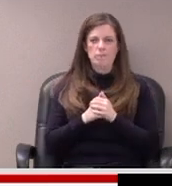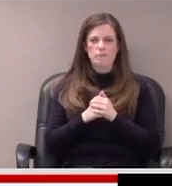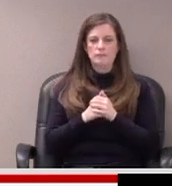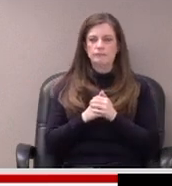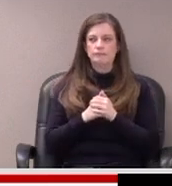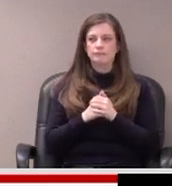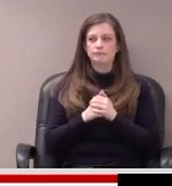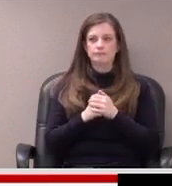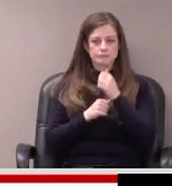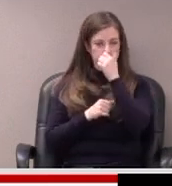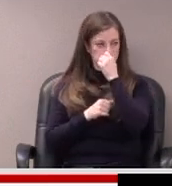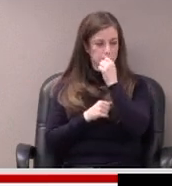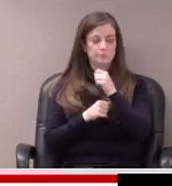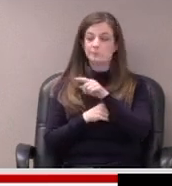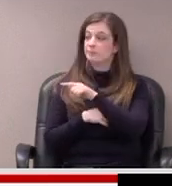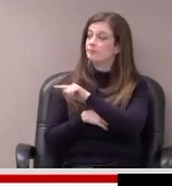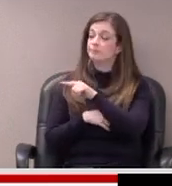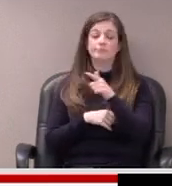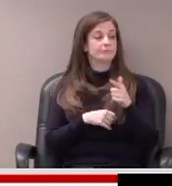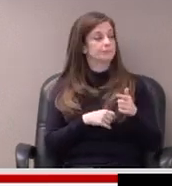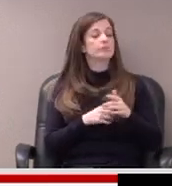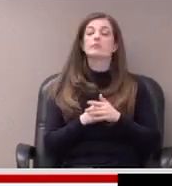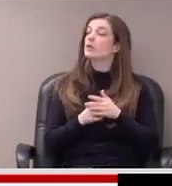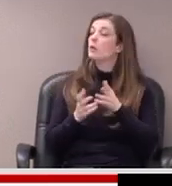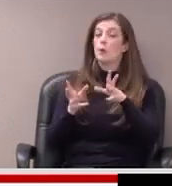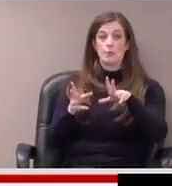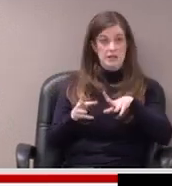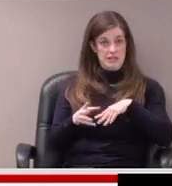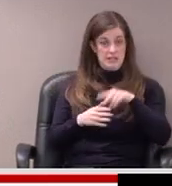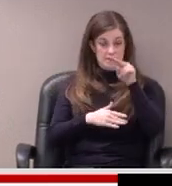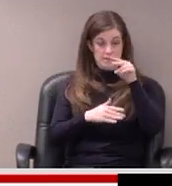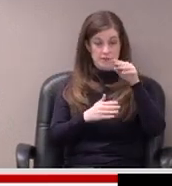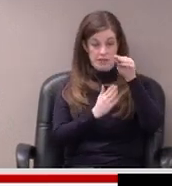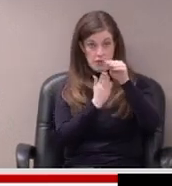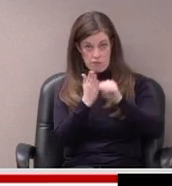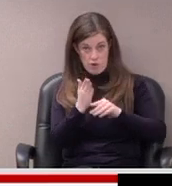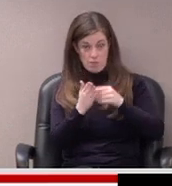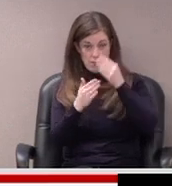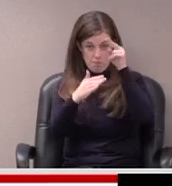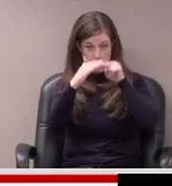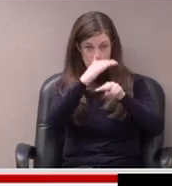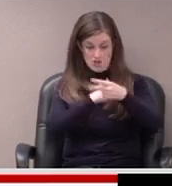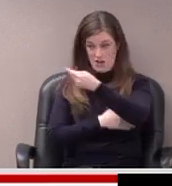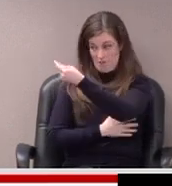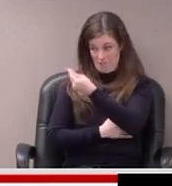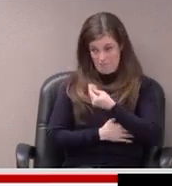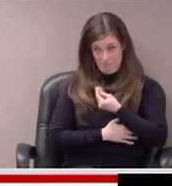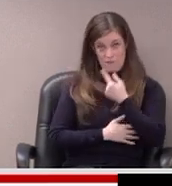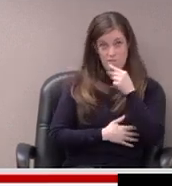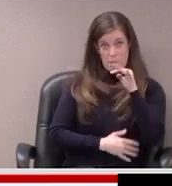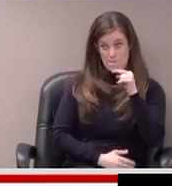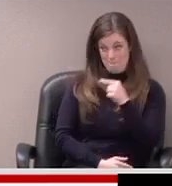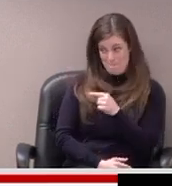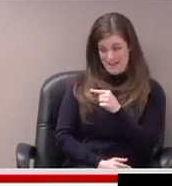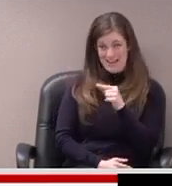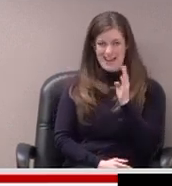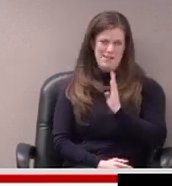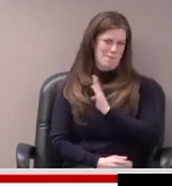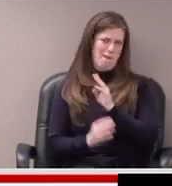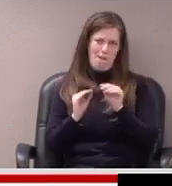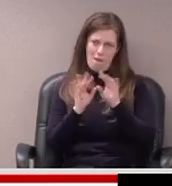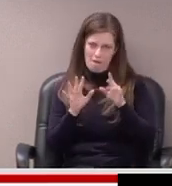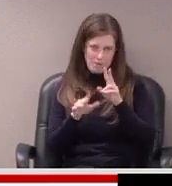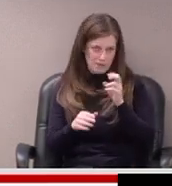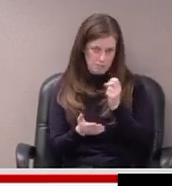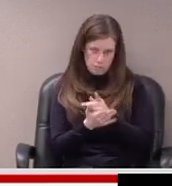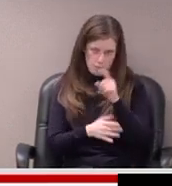And once we receive the enrollment projections in January from Brent, and the board obviously has to